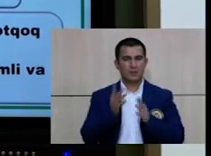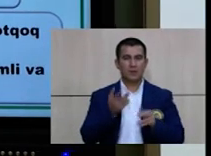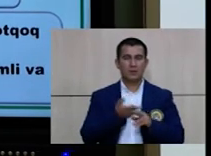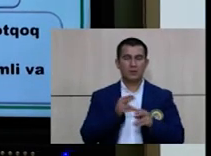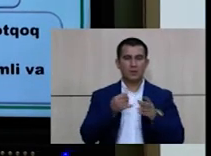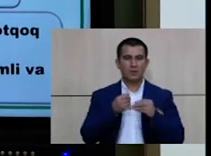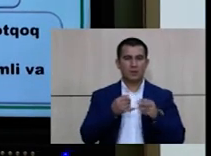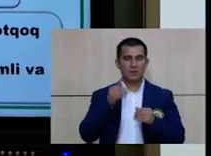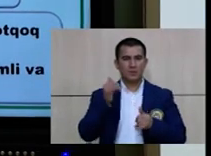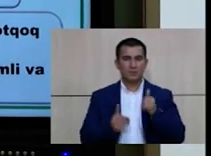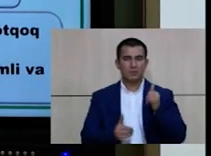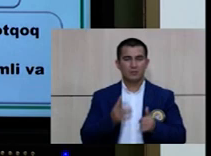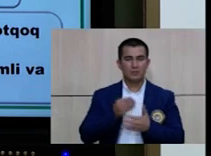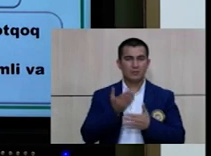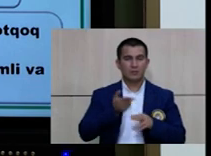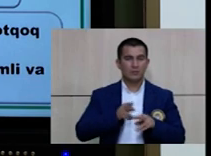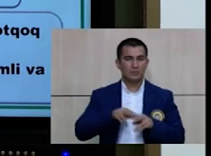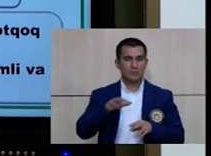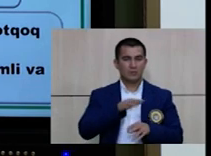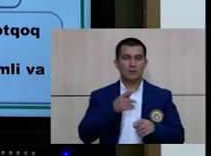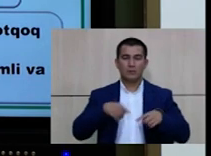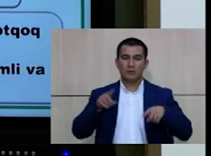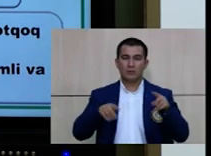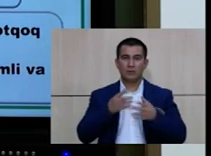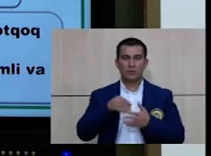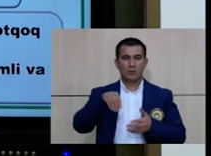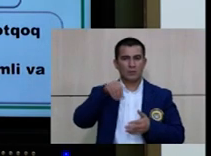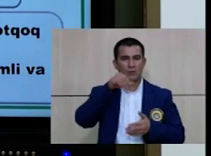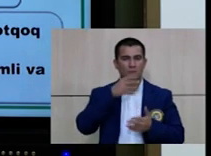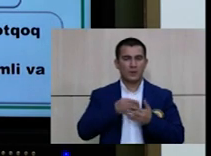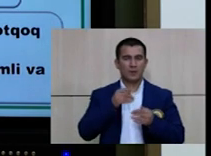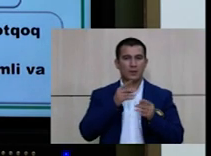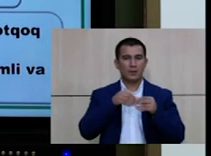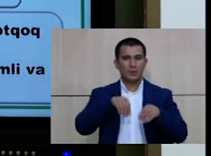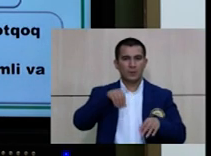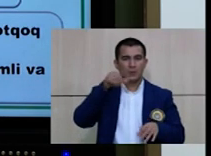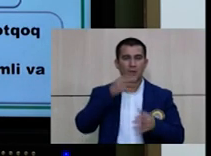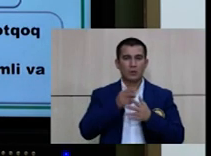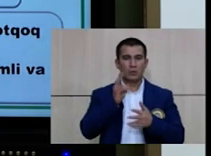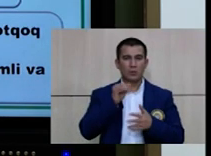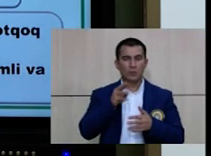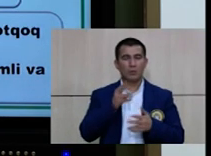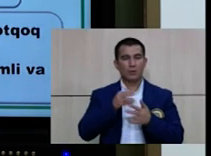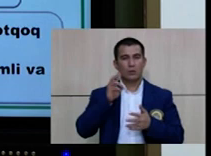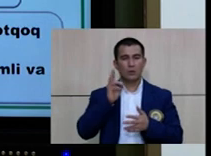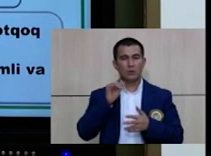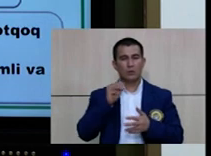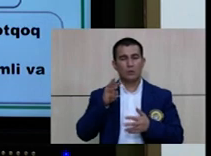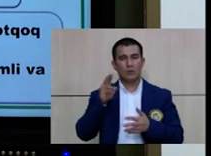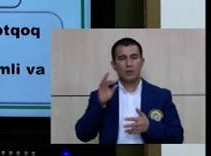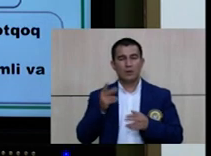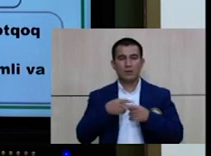botqoq tuproqlar, janubiy qismidagi qum massivlarida esa qumli va qumloq tuproqlar